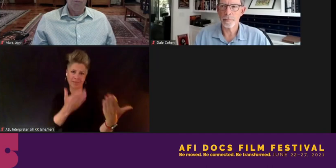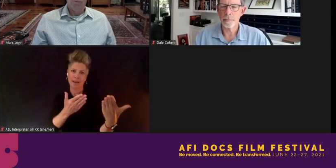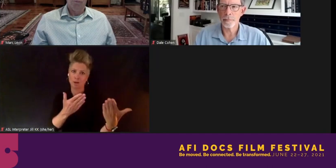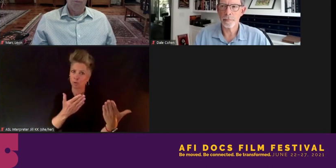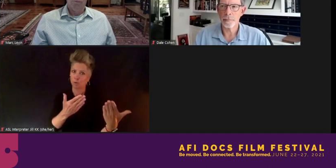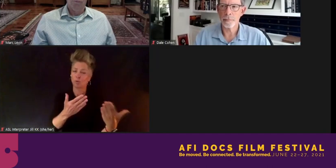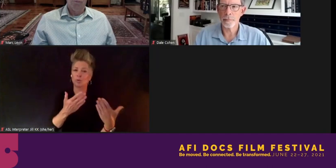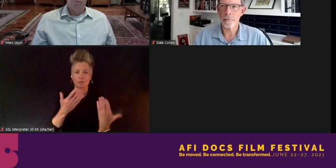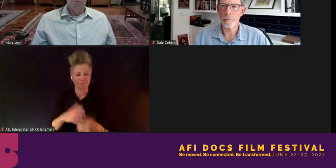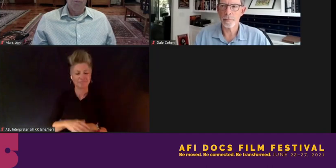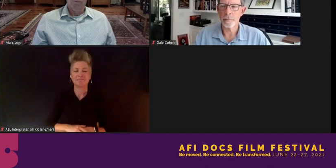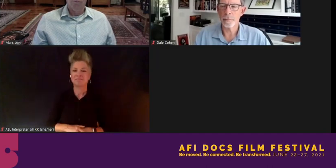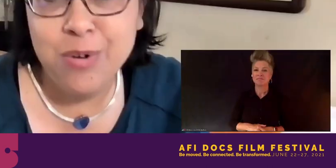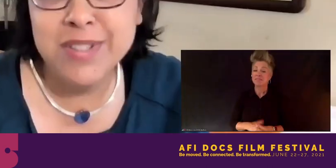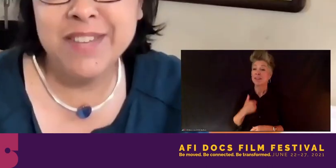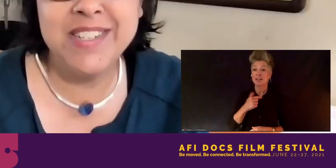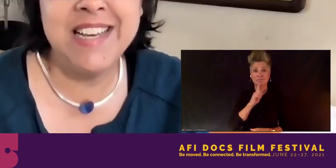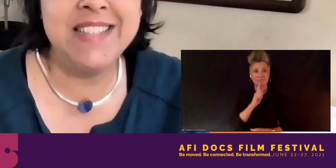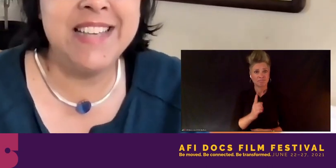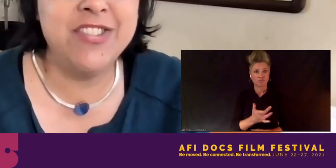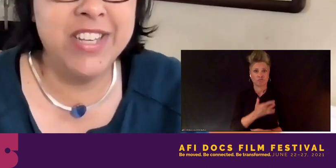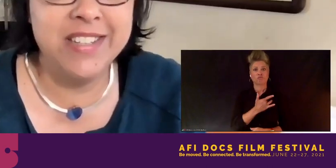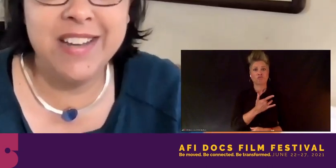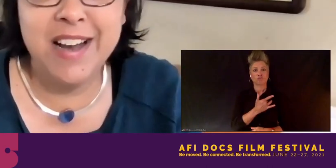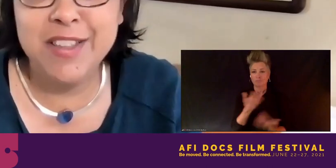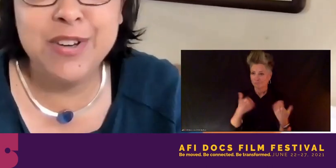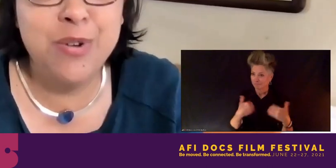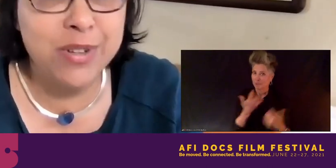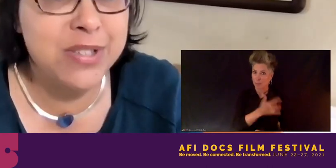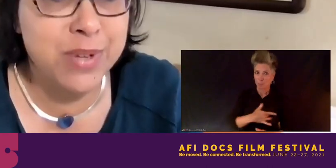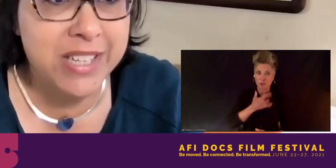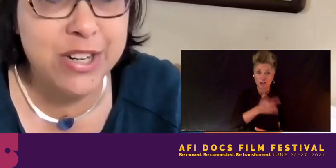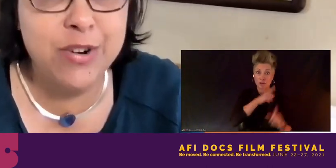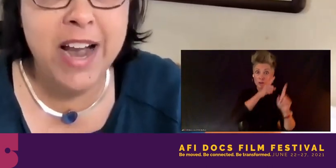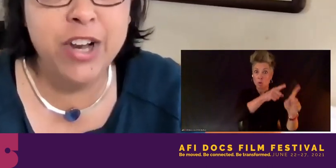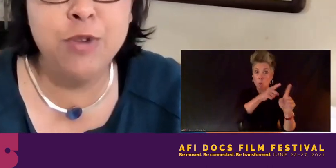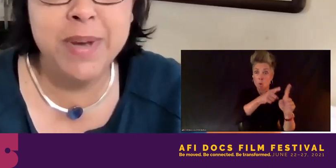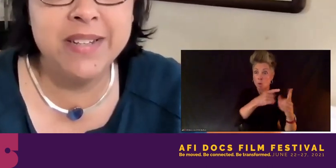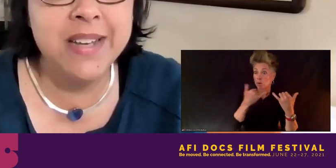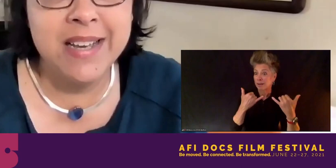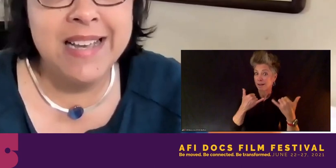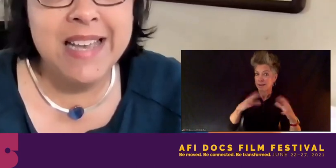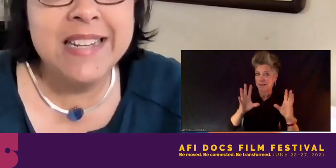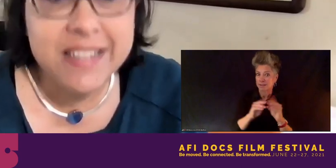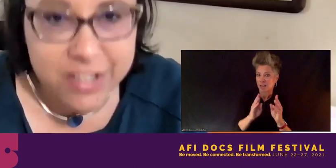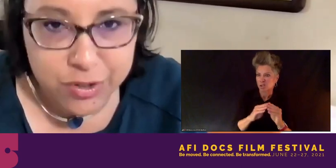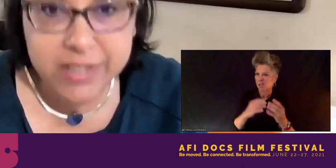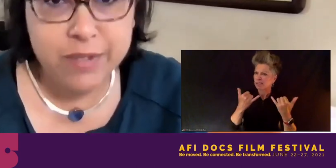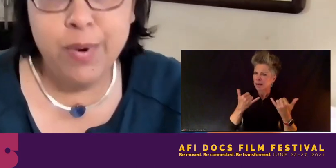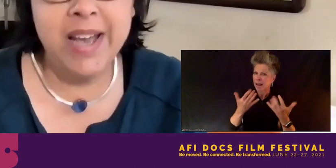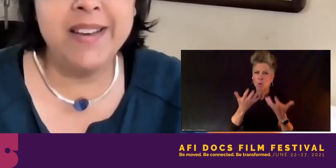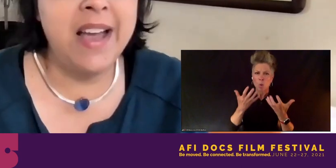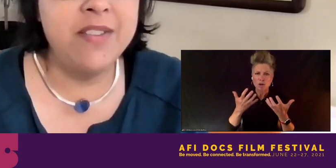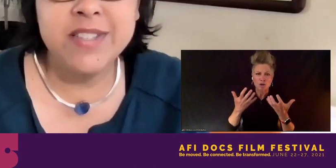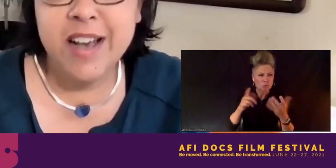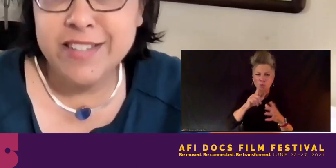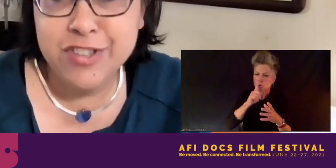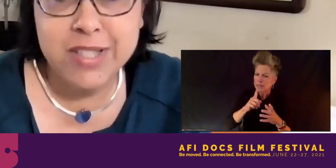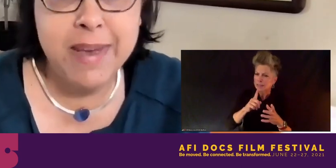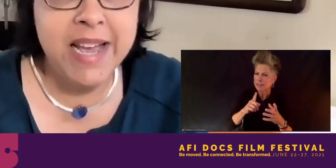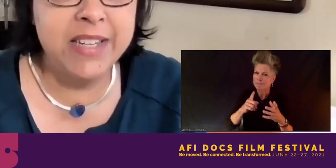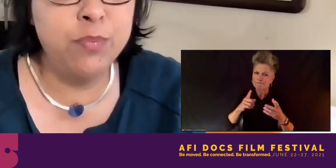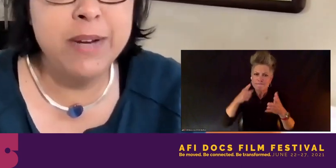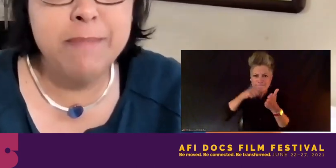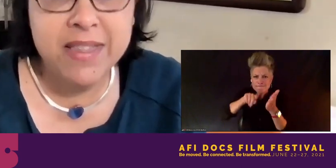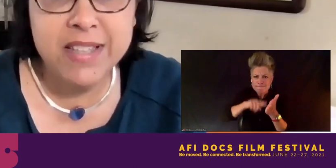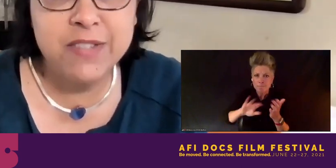I'm really appreciative of the goals of today's session. The goal is really to crack open, in an instructive way, how the sausage